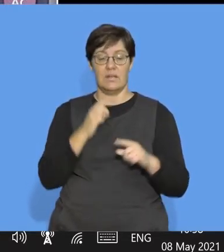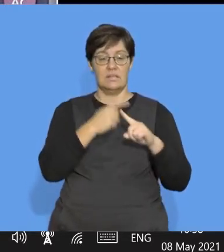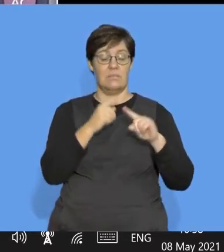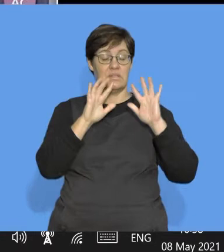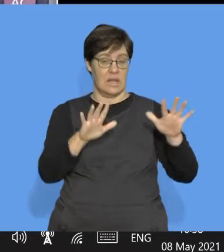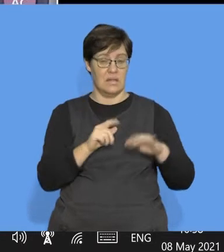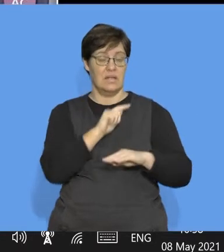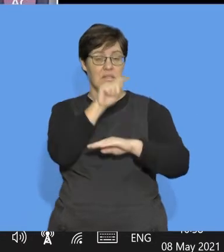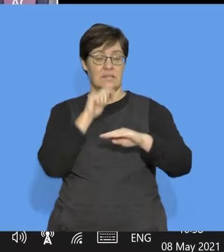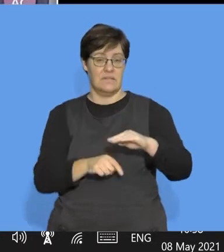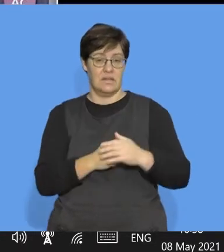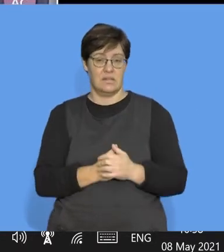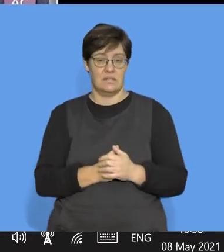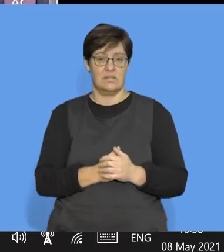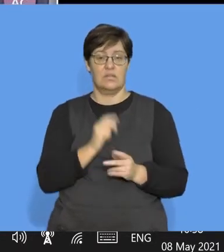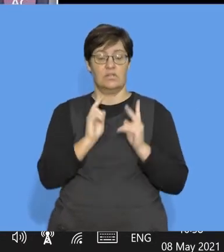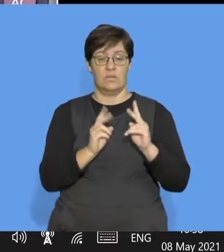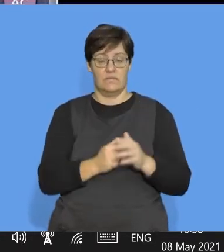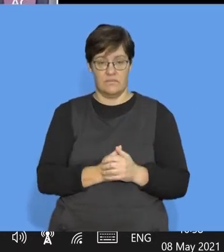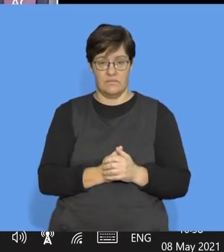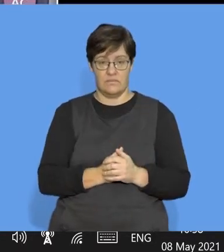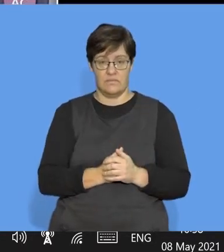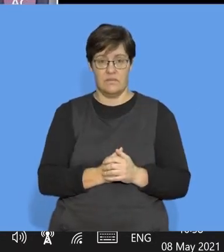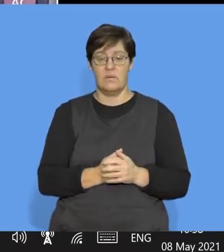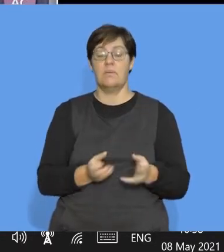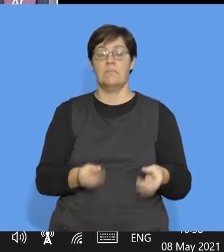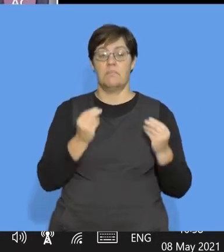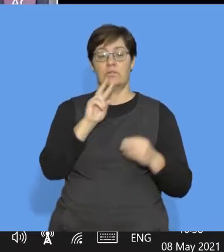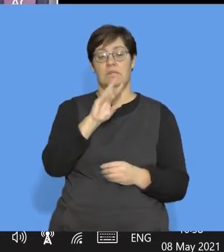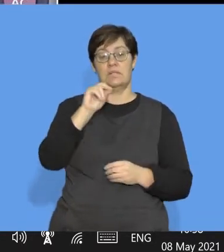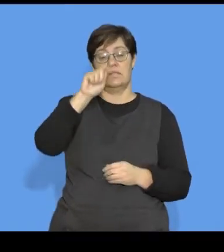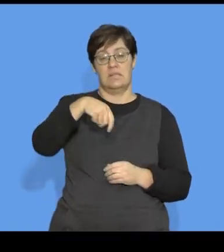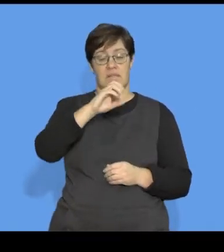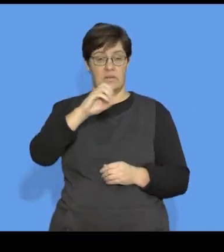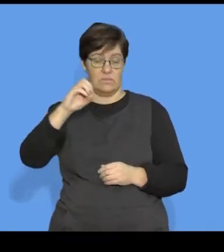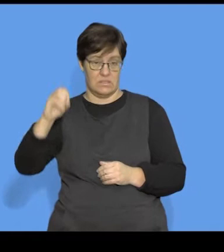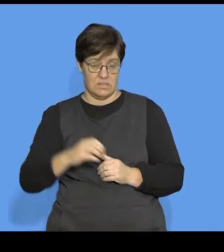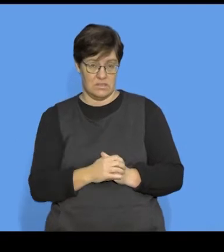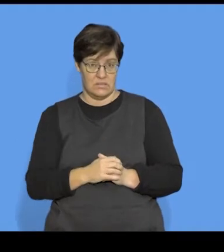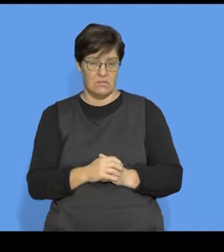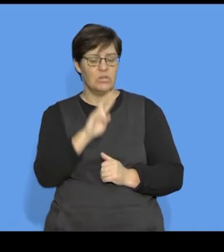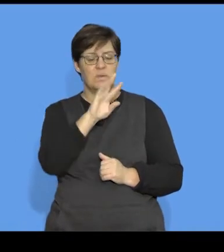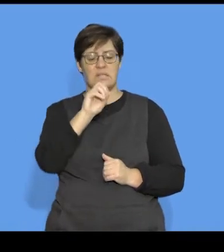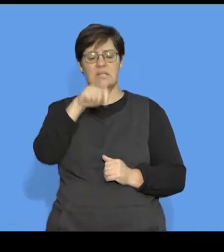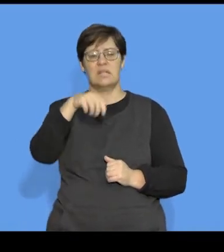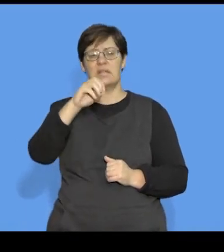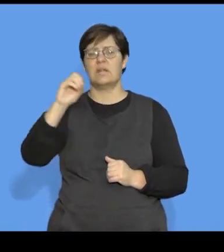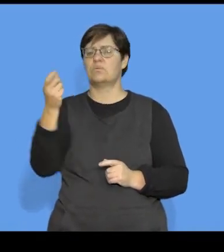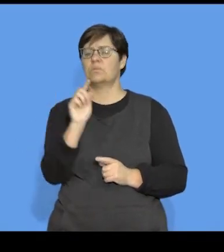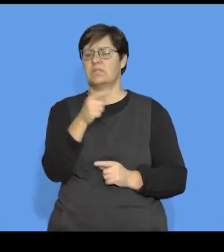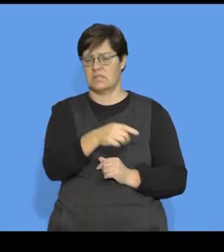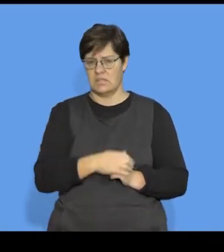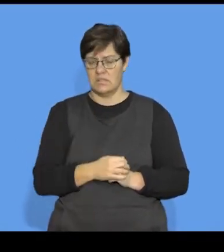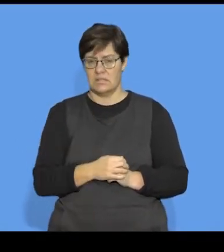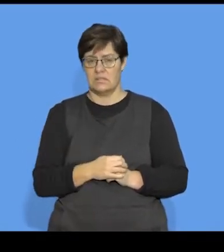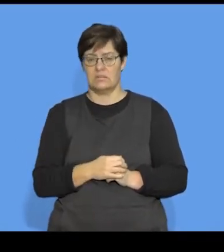times 10 divided by 12. And this will give you a figure of 20,000 Rand. So what is this 20,000 Rand?